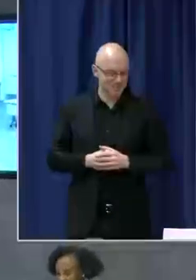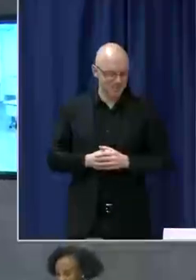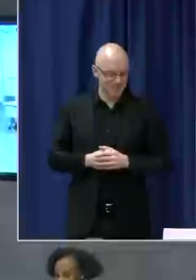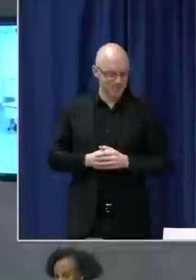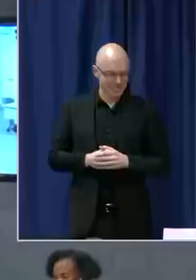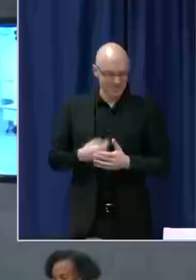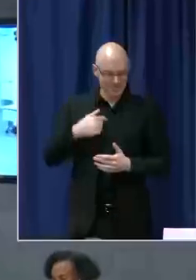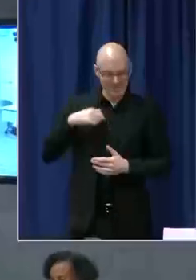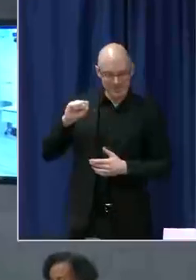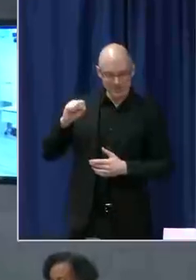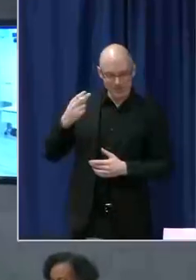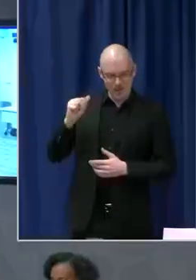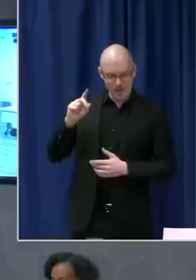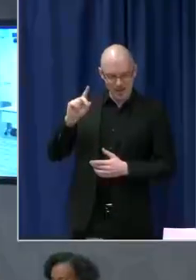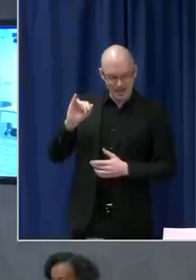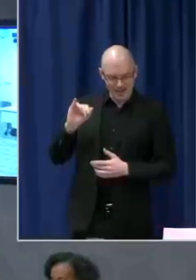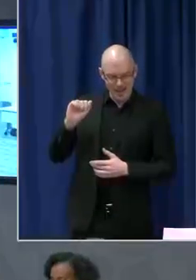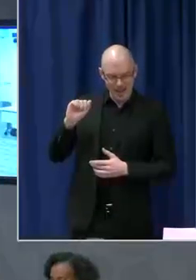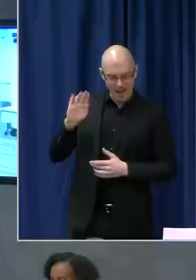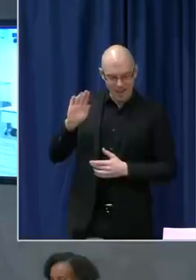Shadi Abuzara, Amazon.